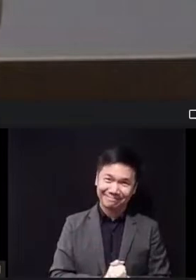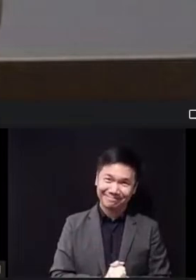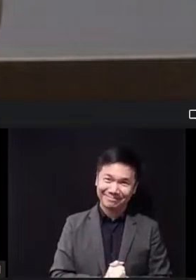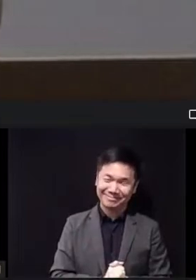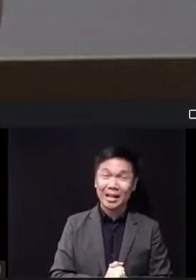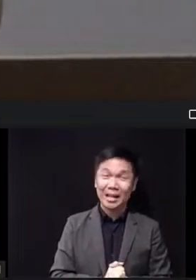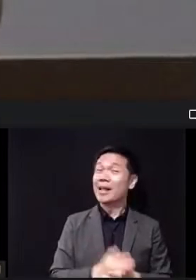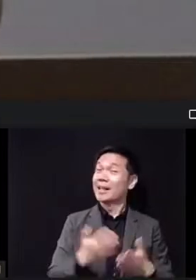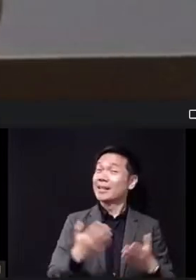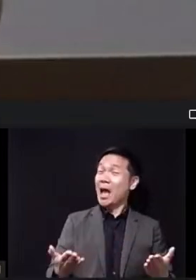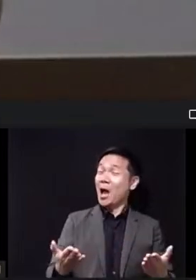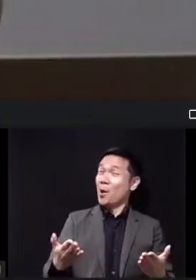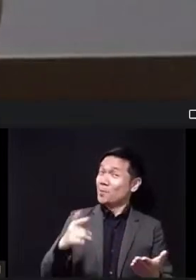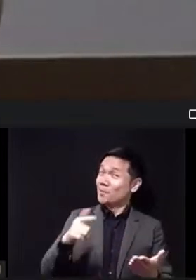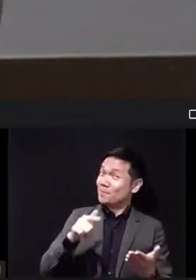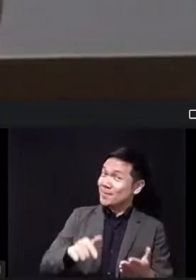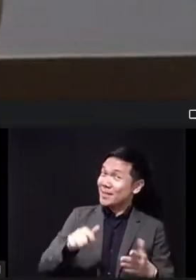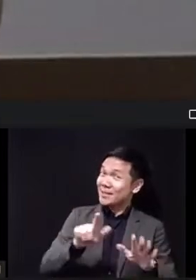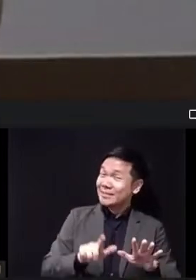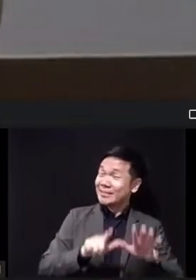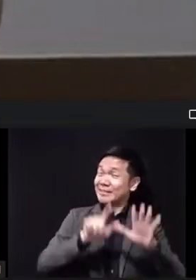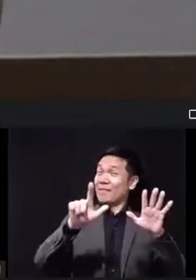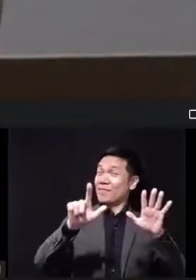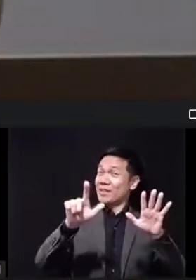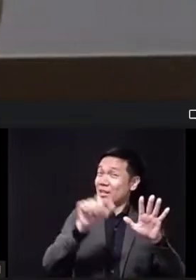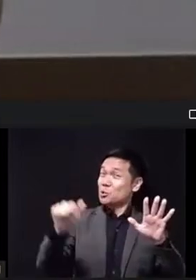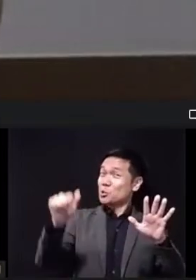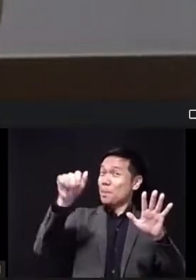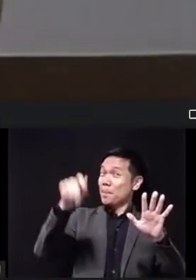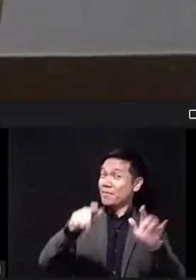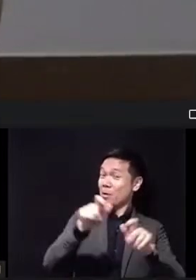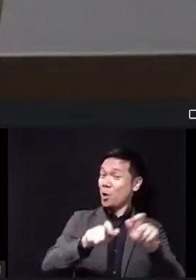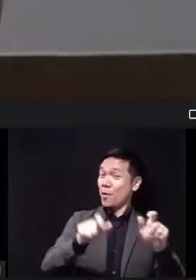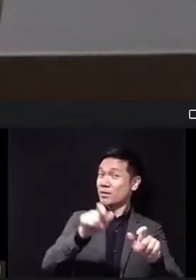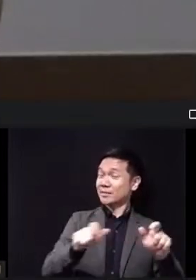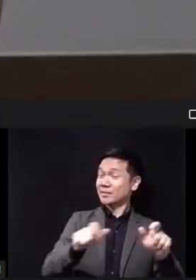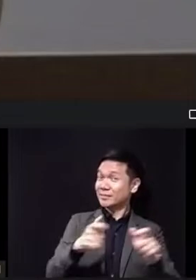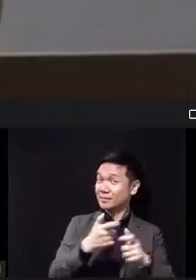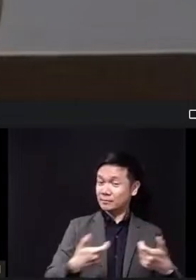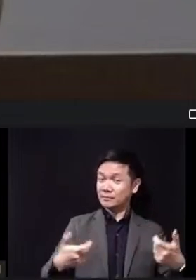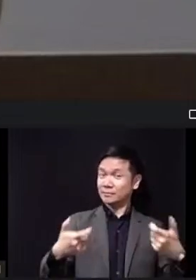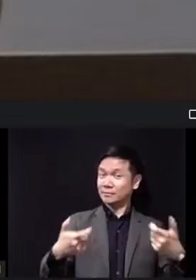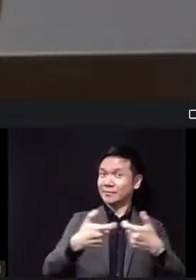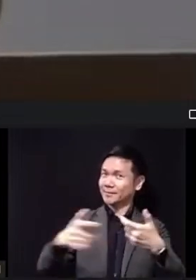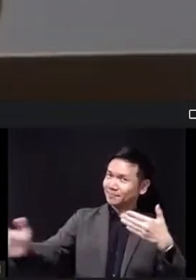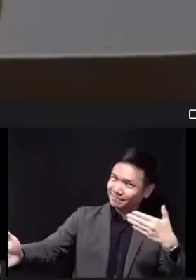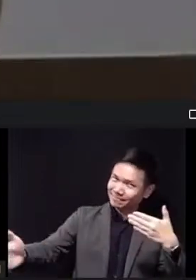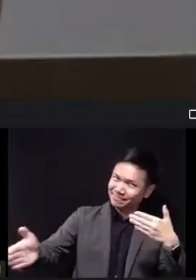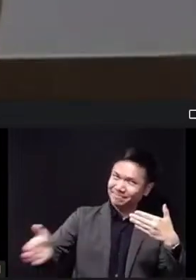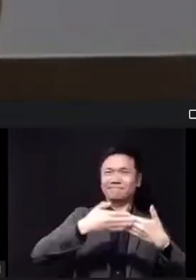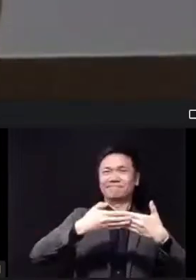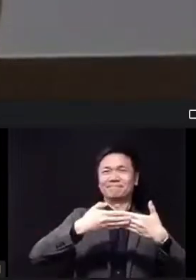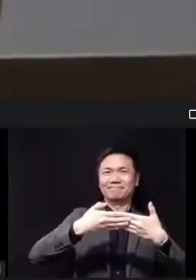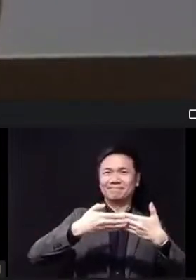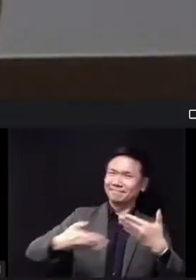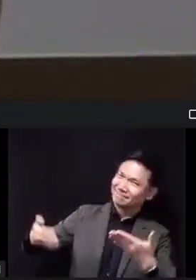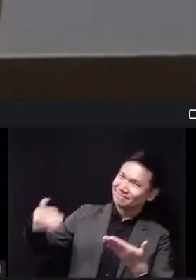With this, I declare the 7th Asian and Pacific Population Conference closed. Thank you.